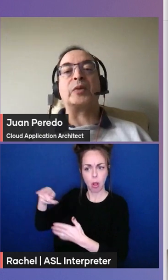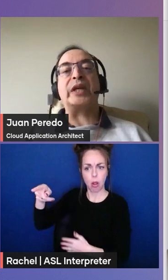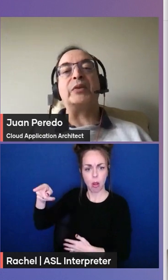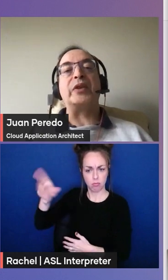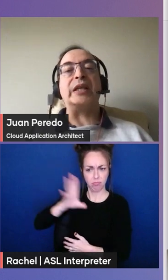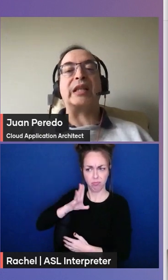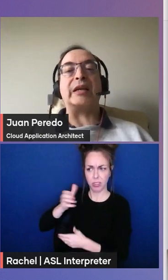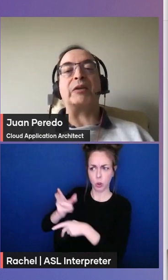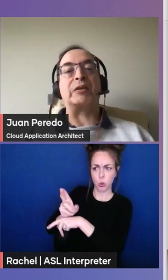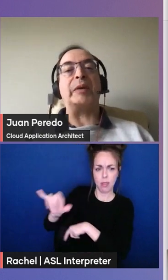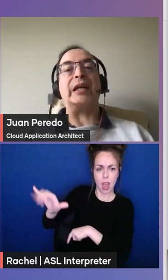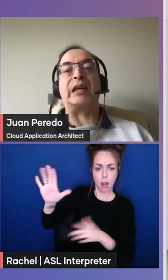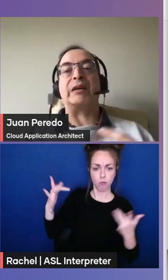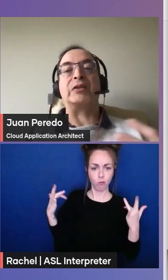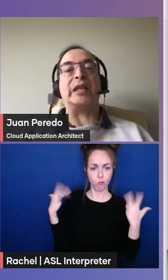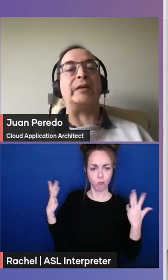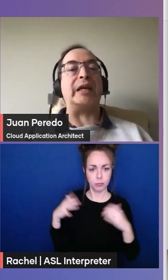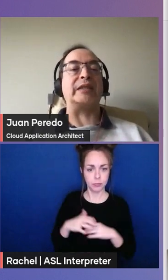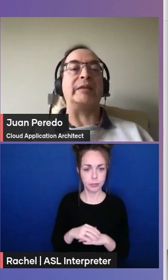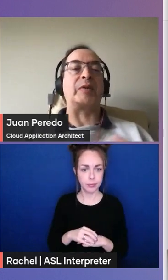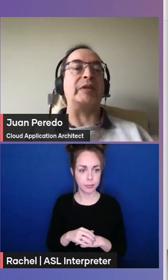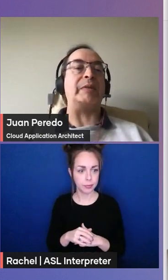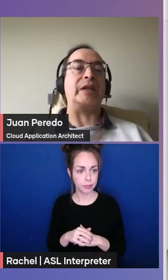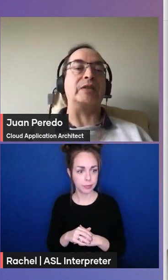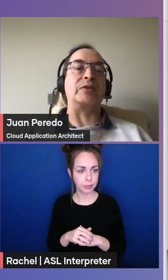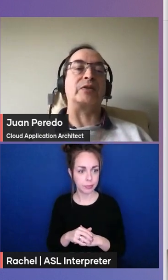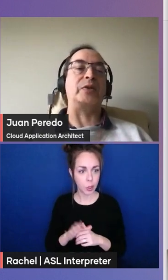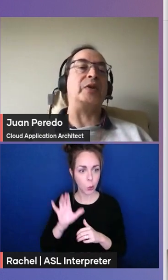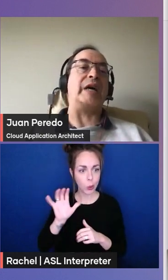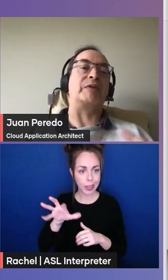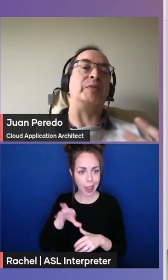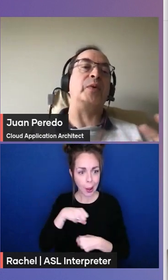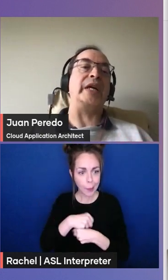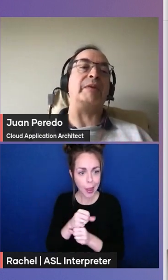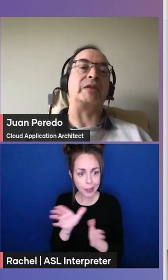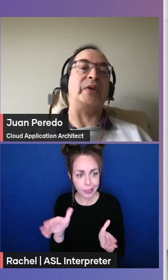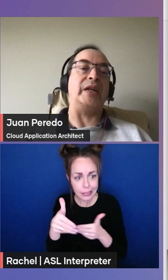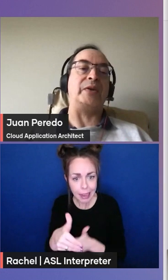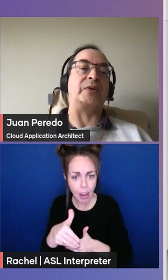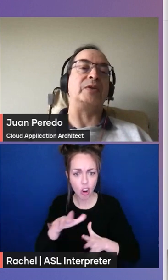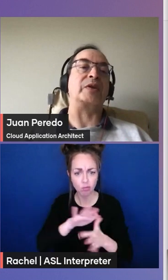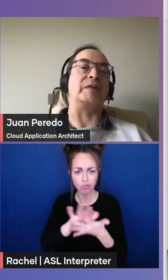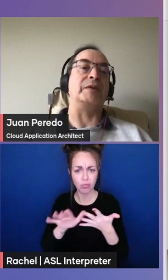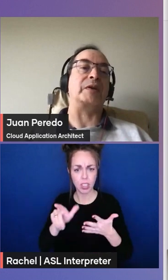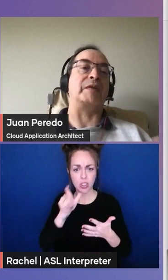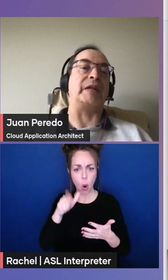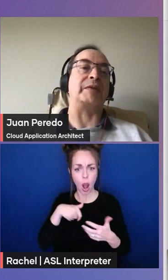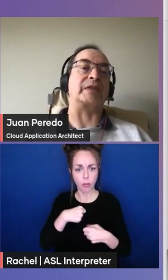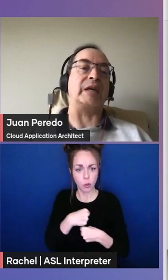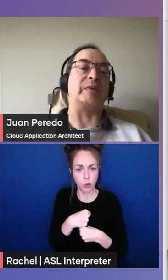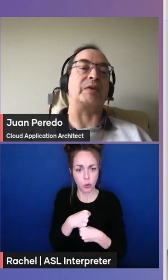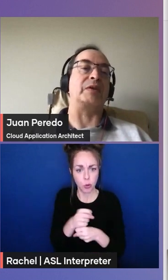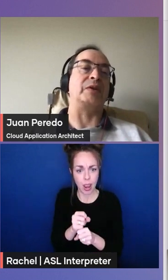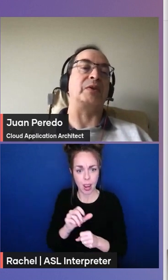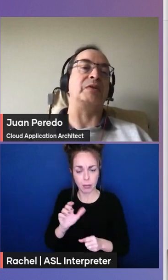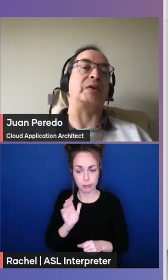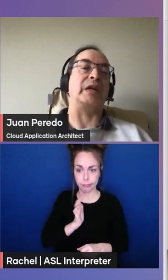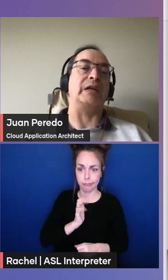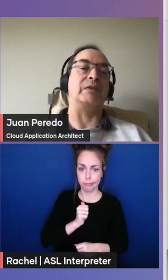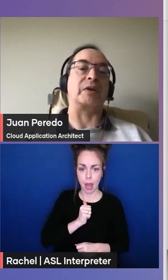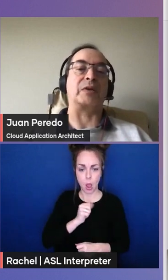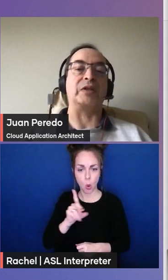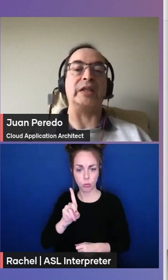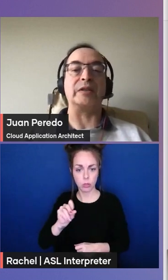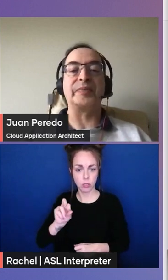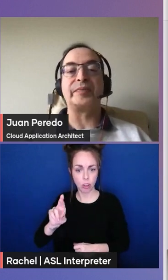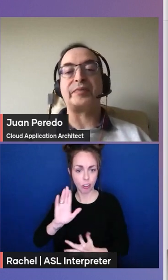So we can do things like automatically containerize and deploy the applications, so you don't have to worry about creating your own Docker file, for example, or your own